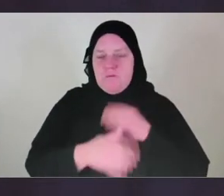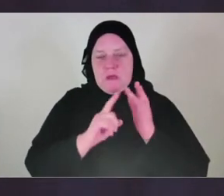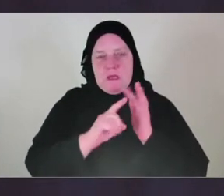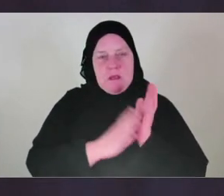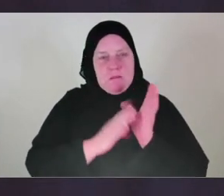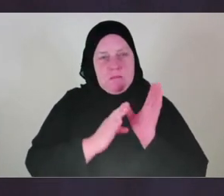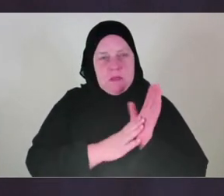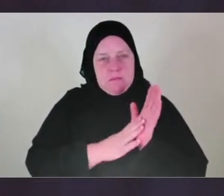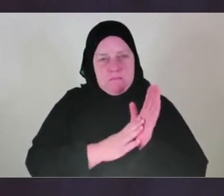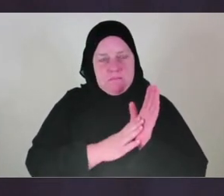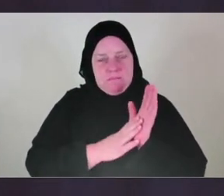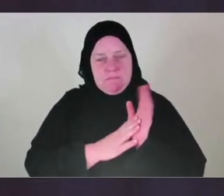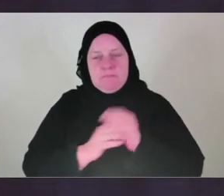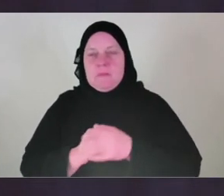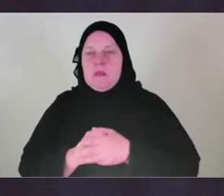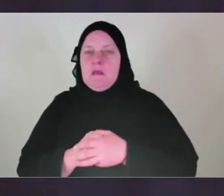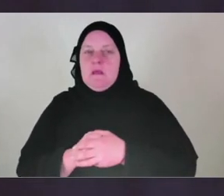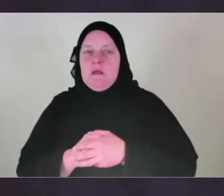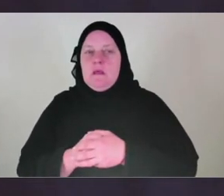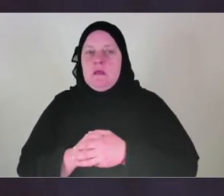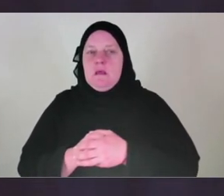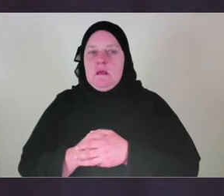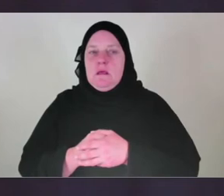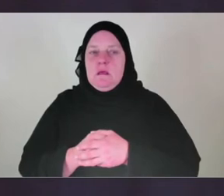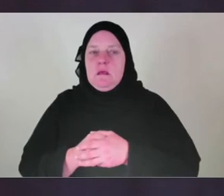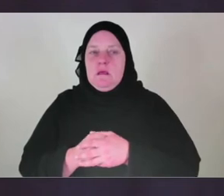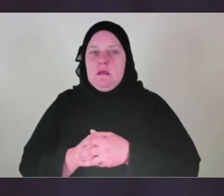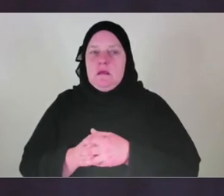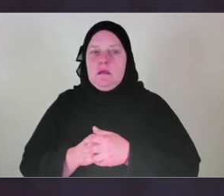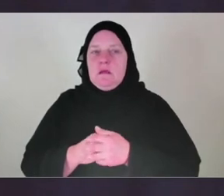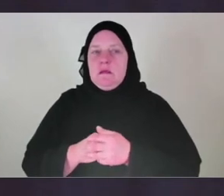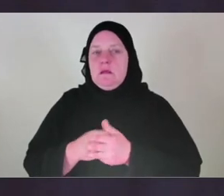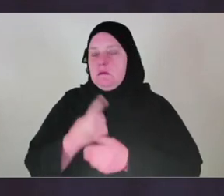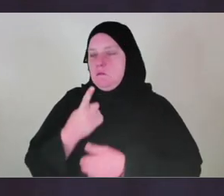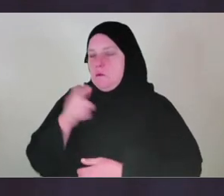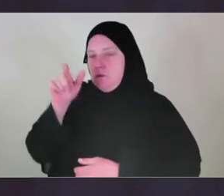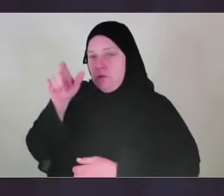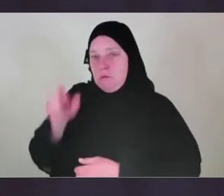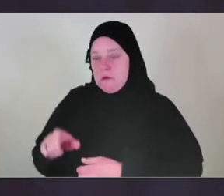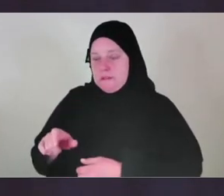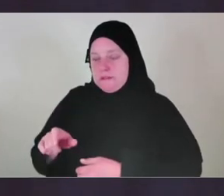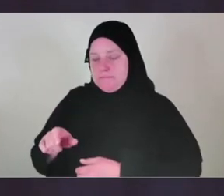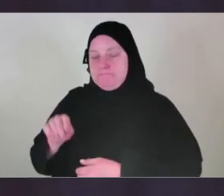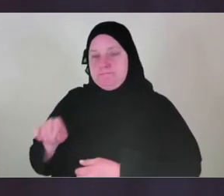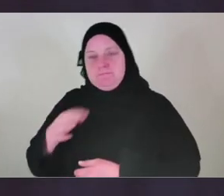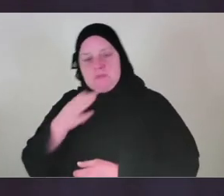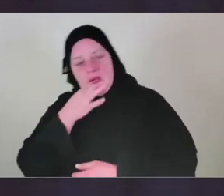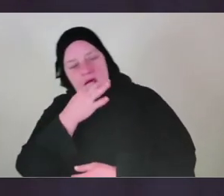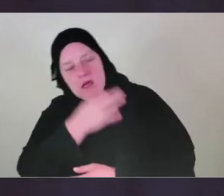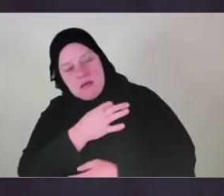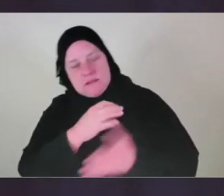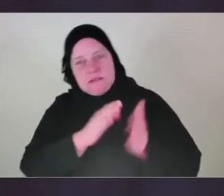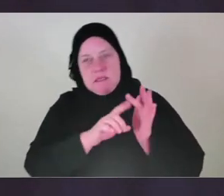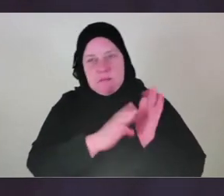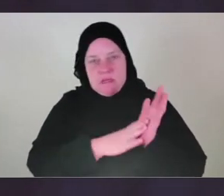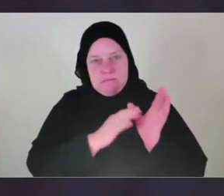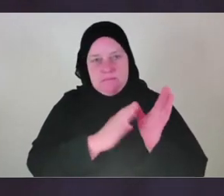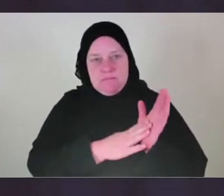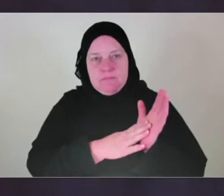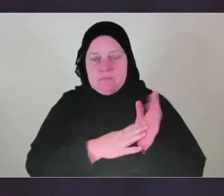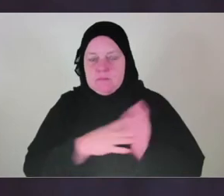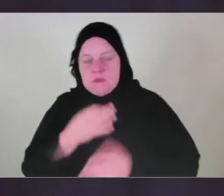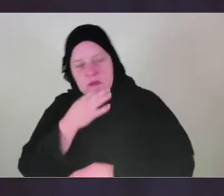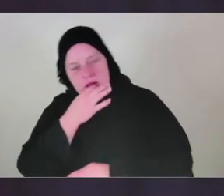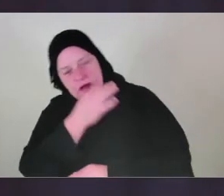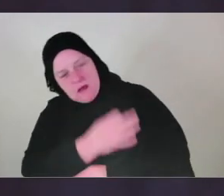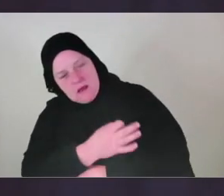Kulaim ibn Amran asks the Imam al-Ridha. He says, ask Allah,